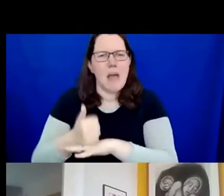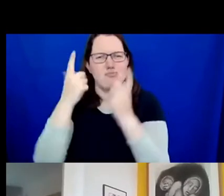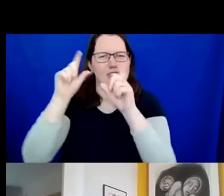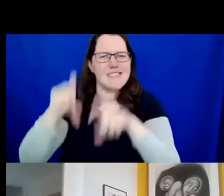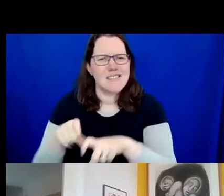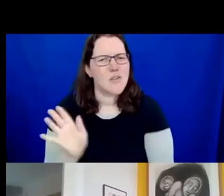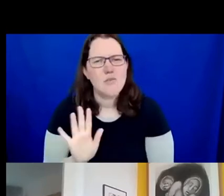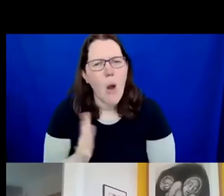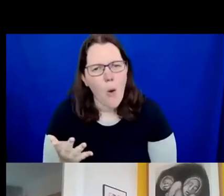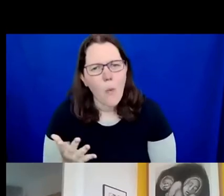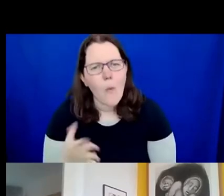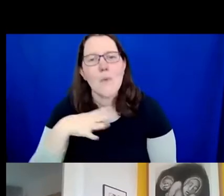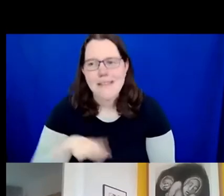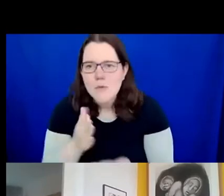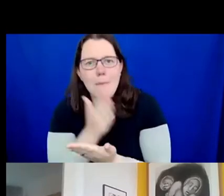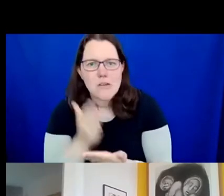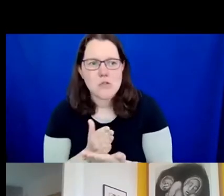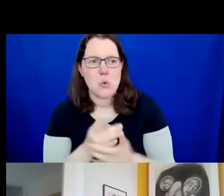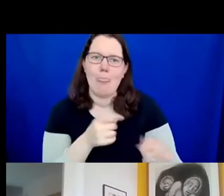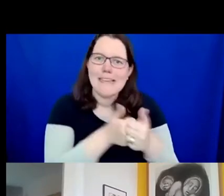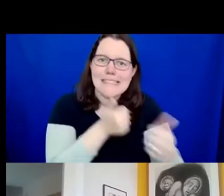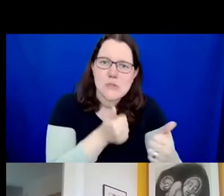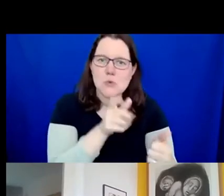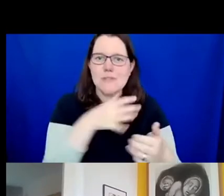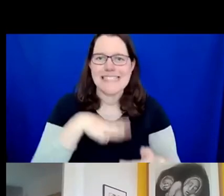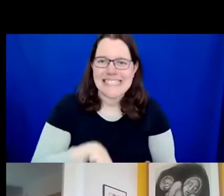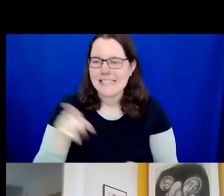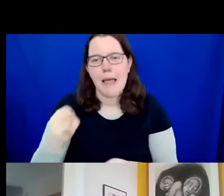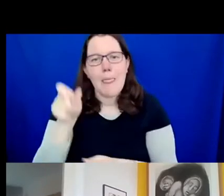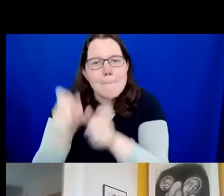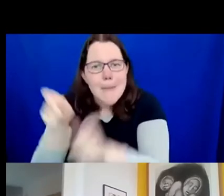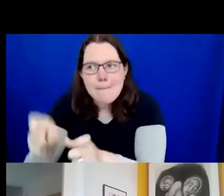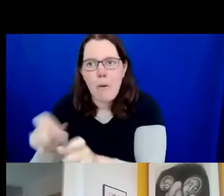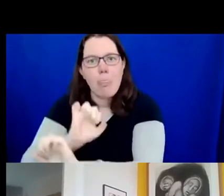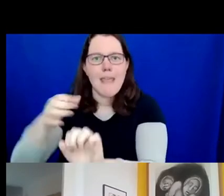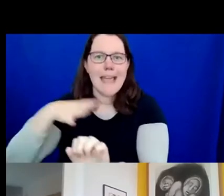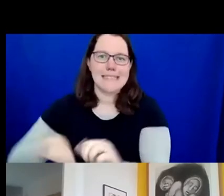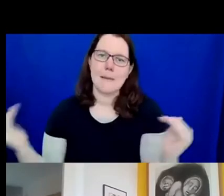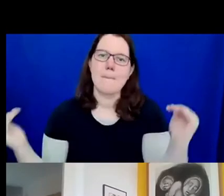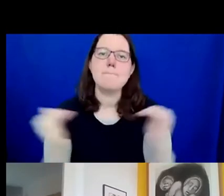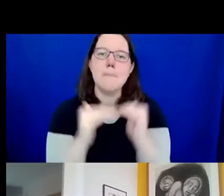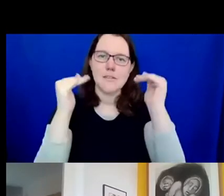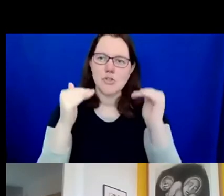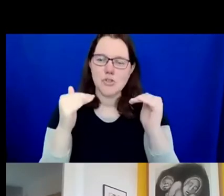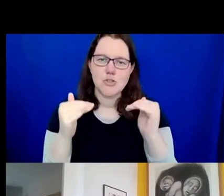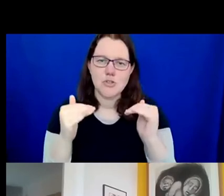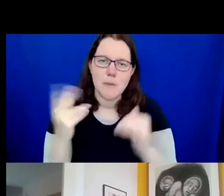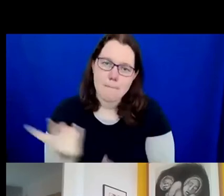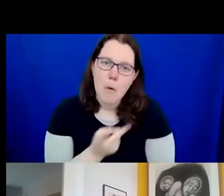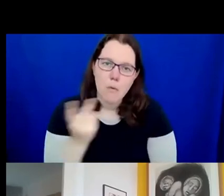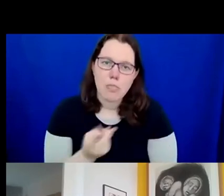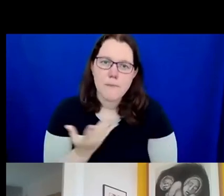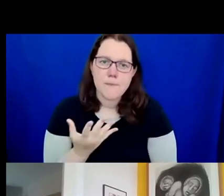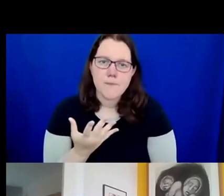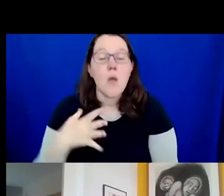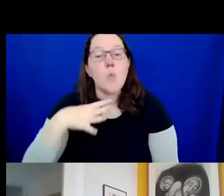the respective needs of both. What is a constant is the shared commitment to change, institutionally